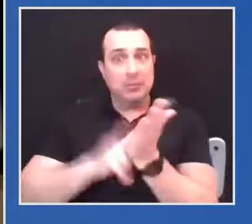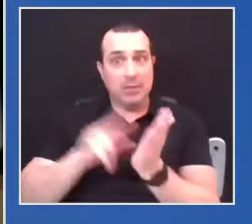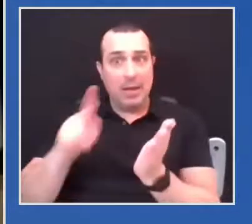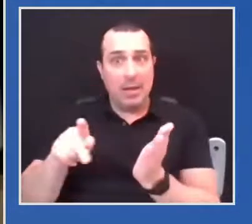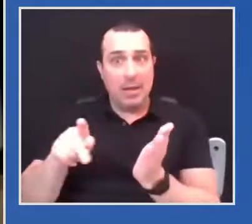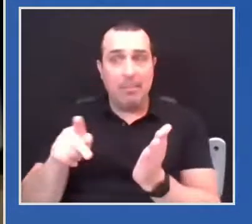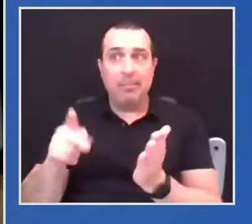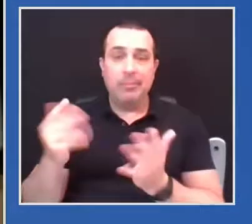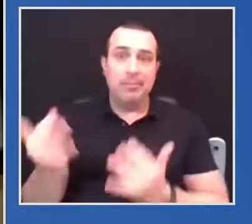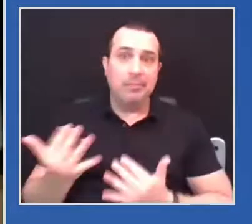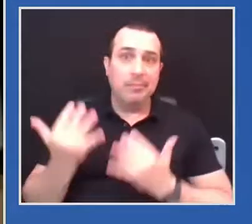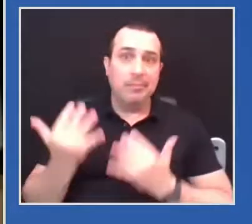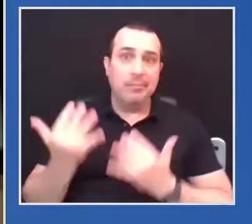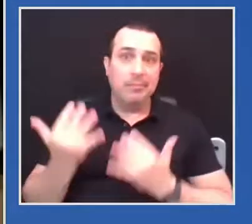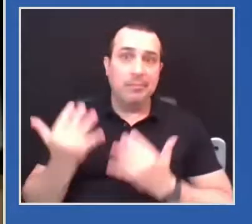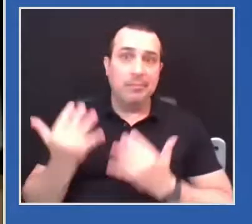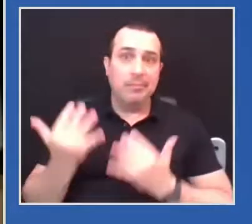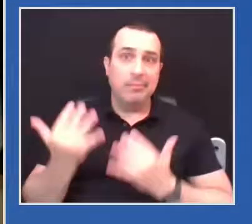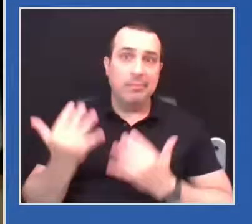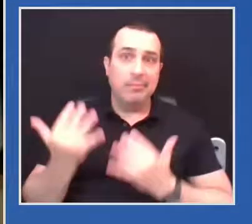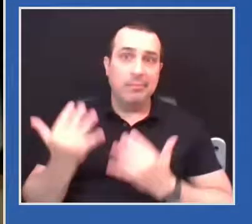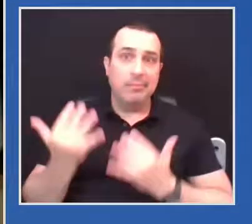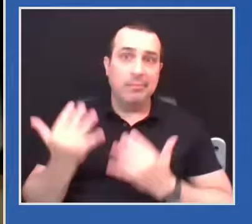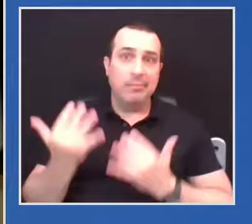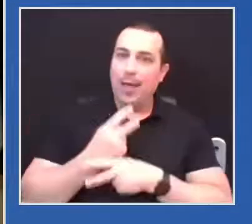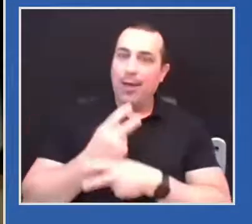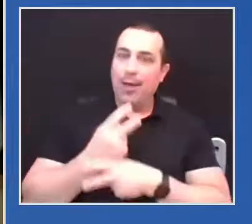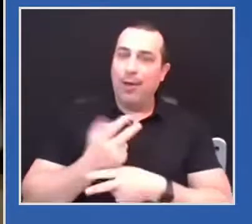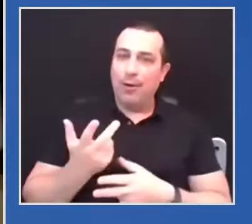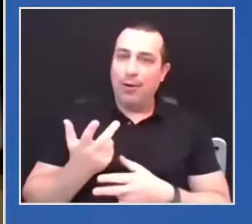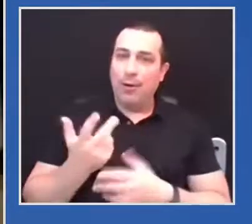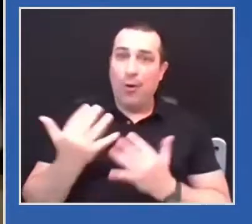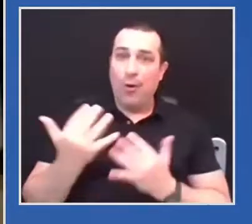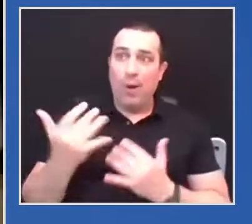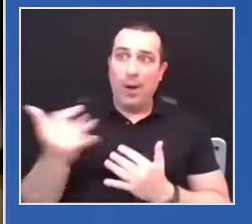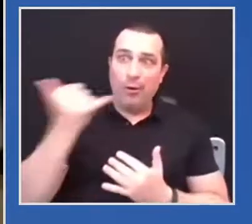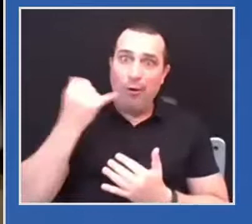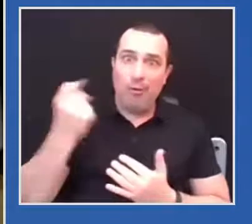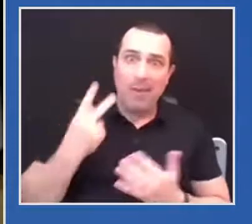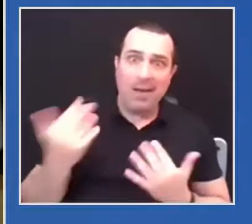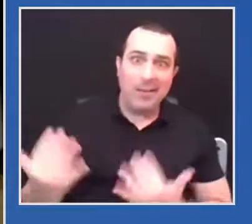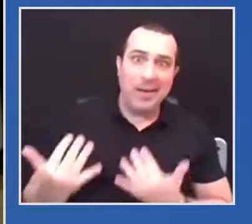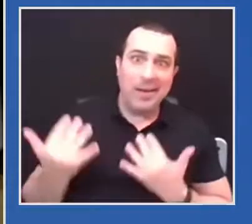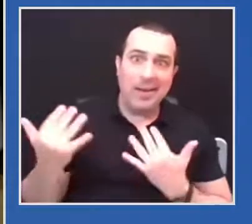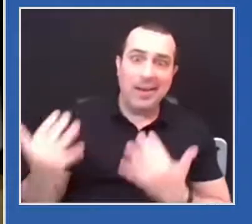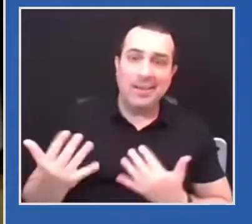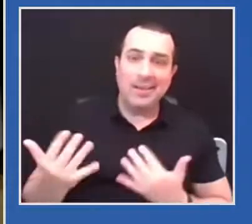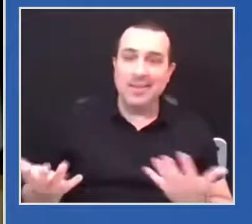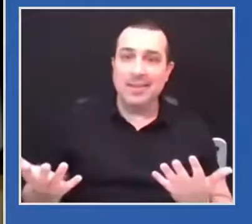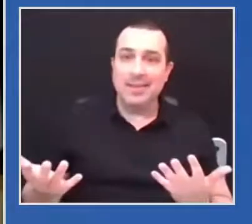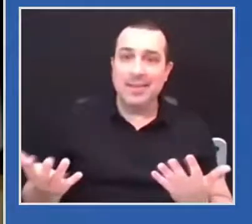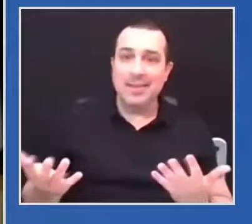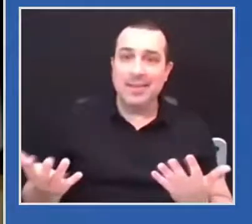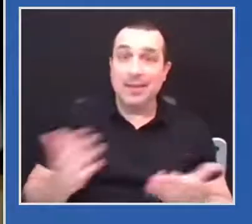years. They're waiting for a phone call back. For some,